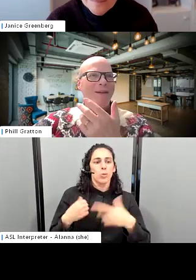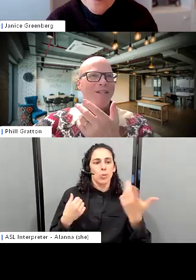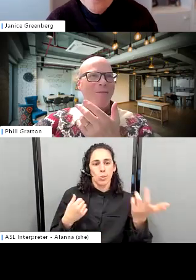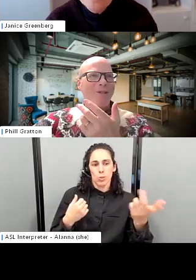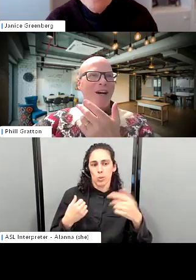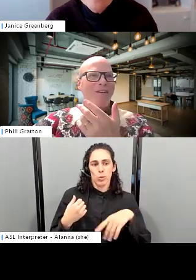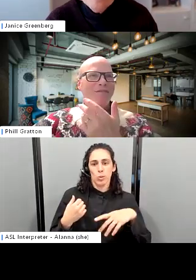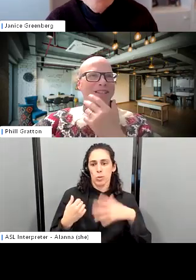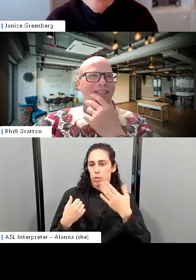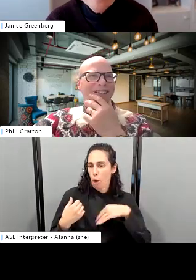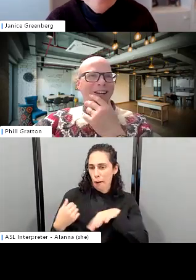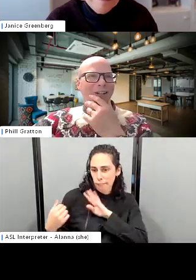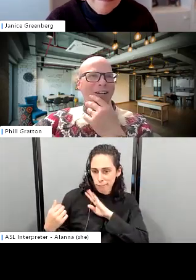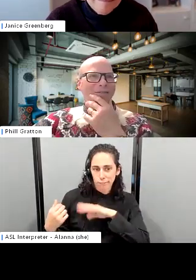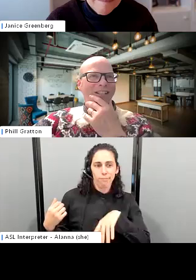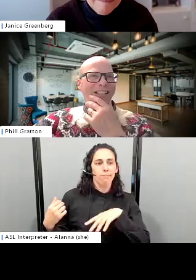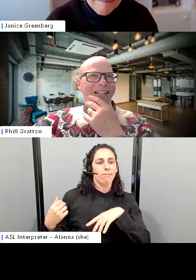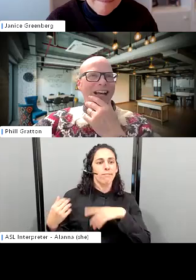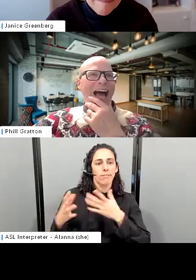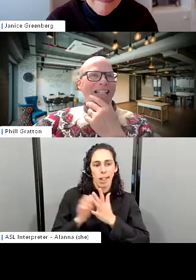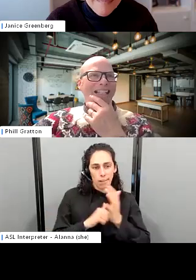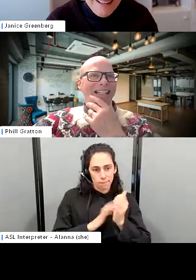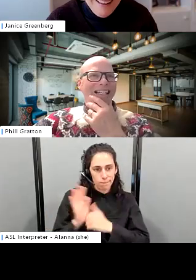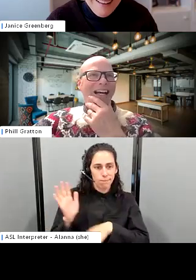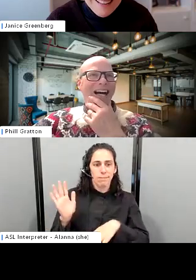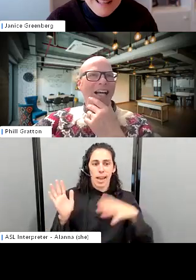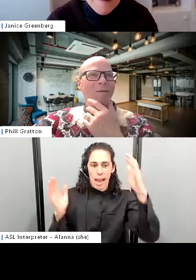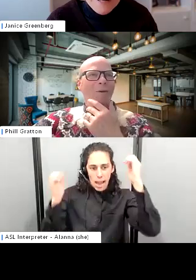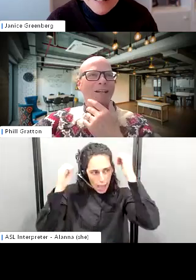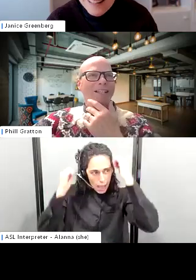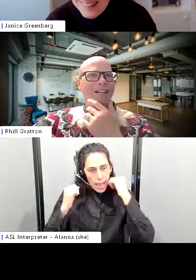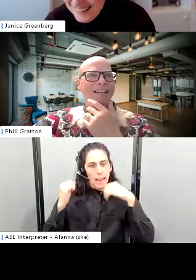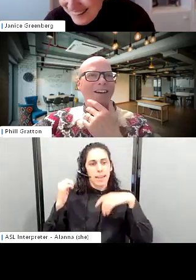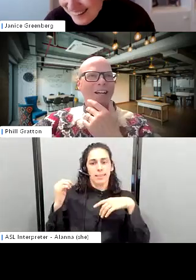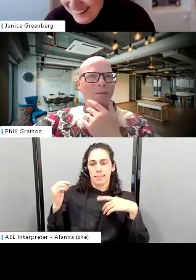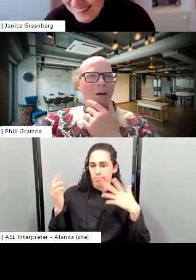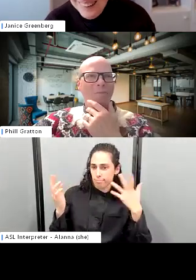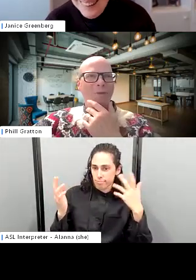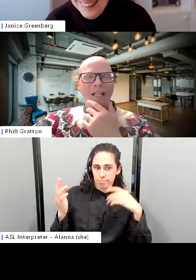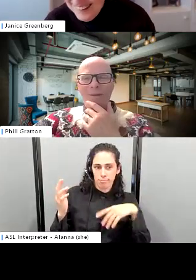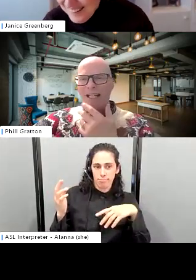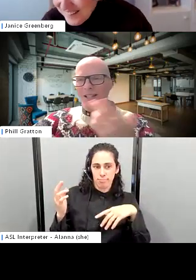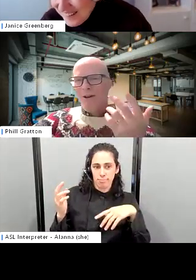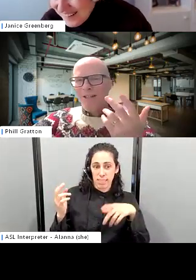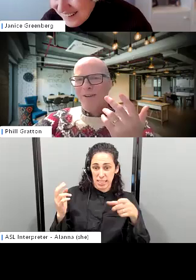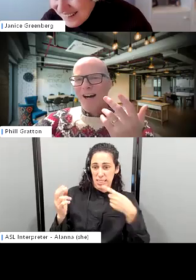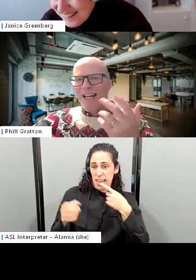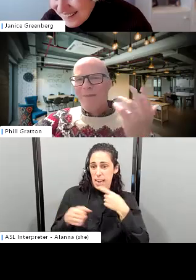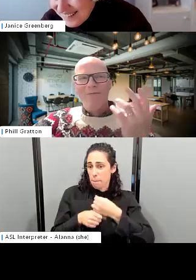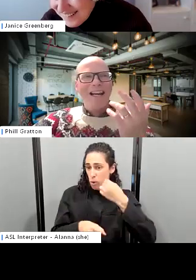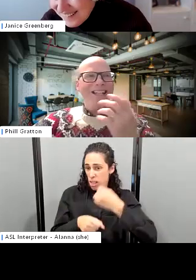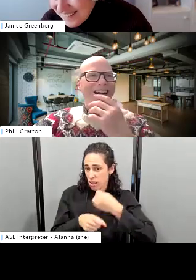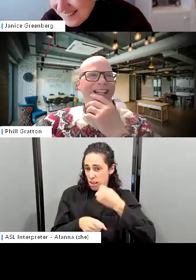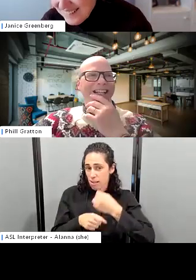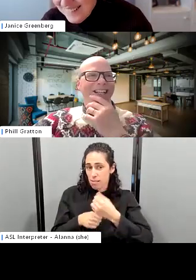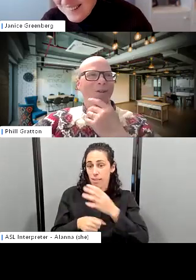wear maybe some scarves, gloves, a hat. And you may want to consider carrying a small umbrella because, if it's foggy,